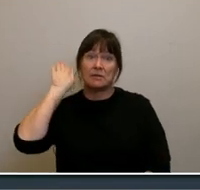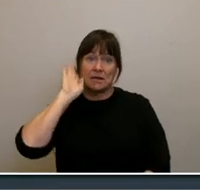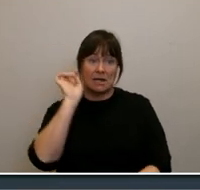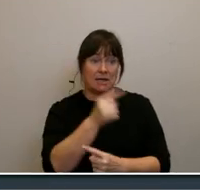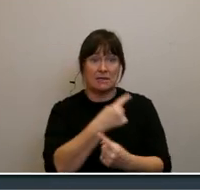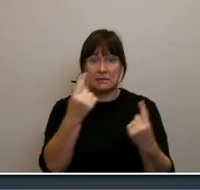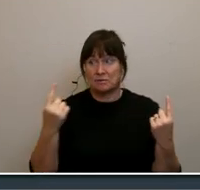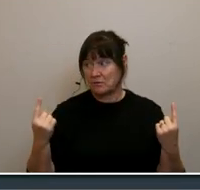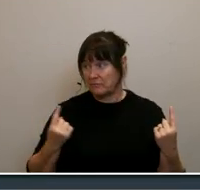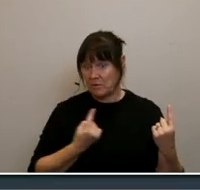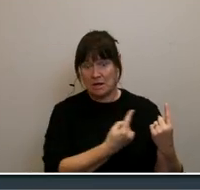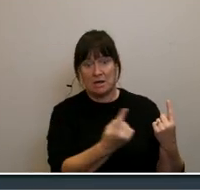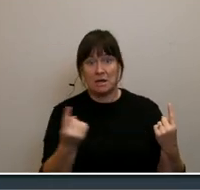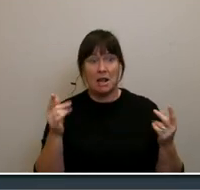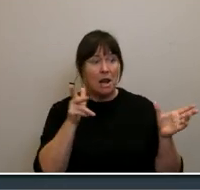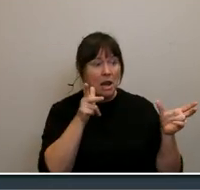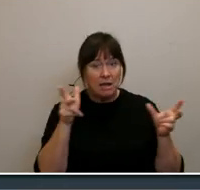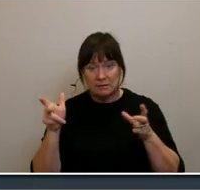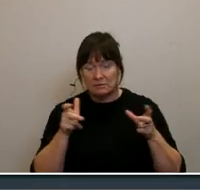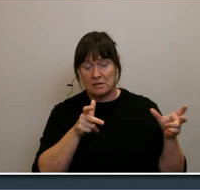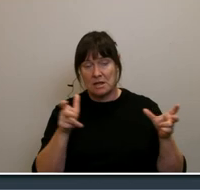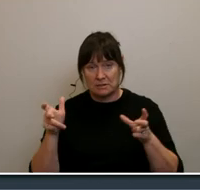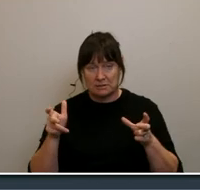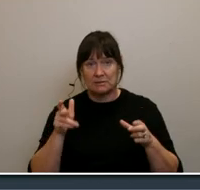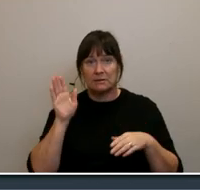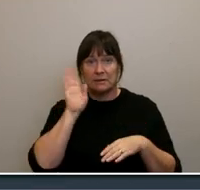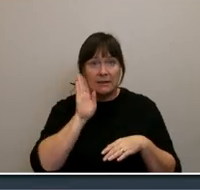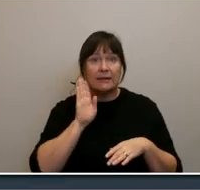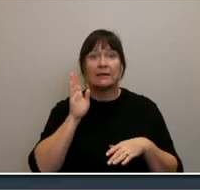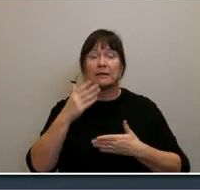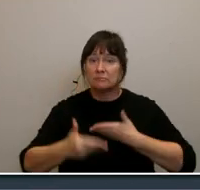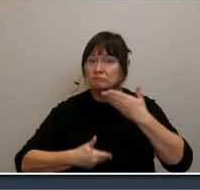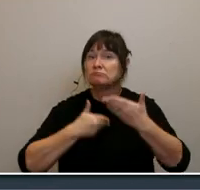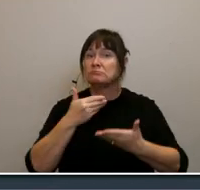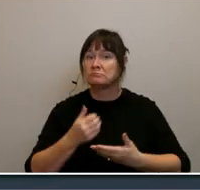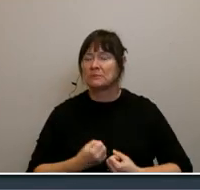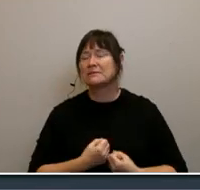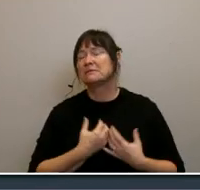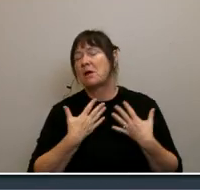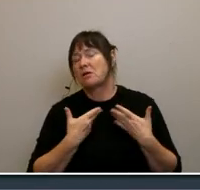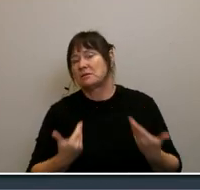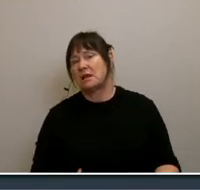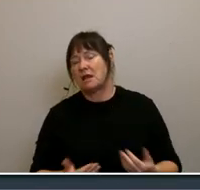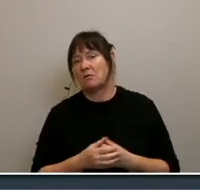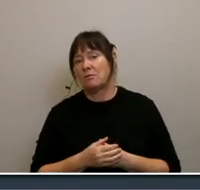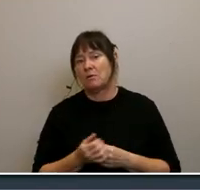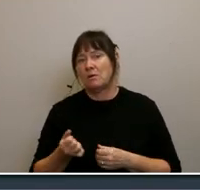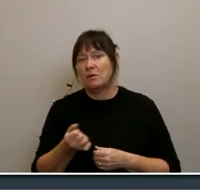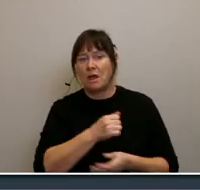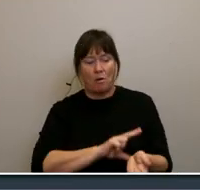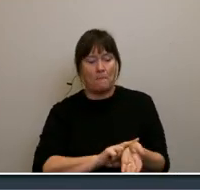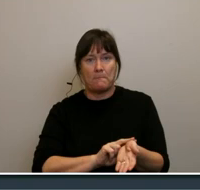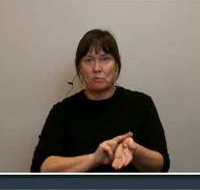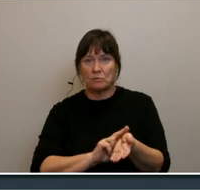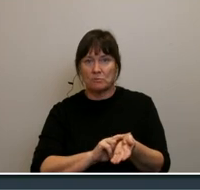hears all that is, listens, hears us out. Inspire us now. Our own pulse